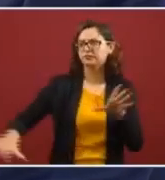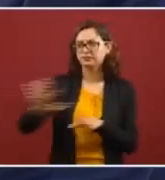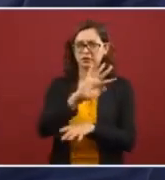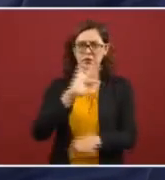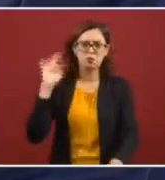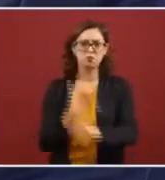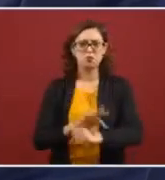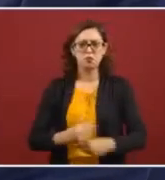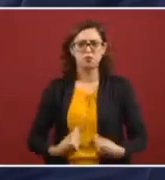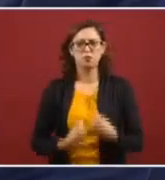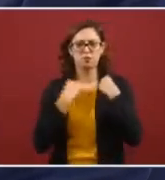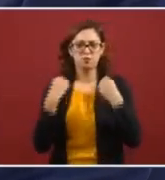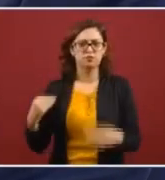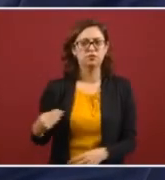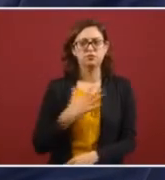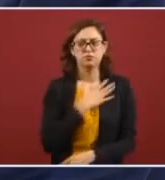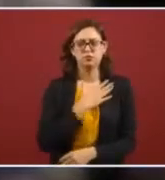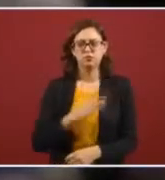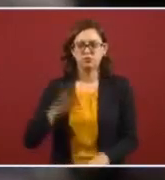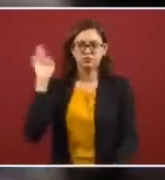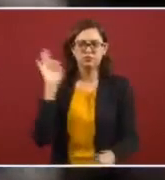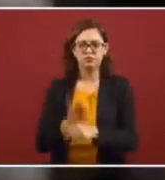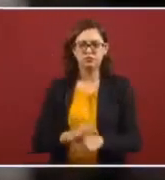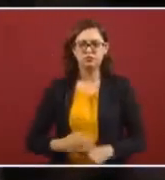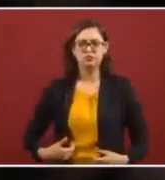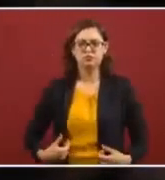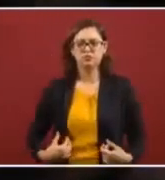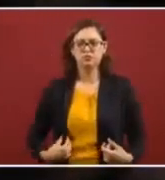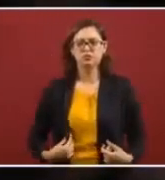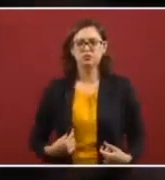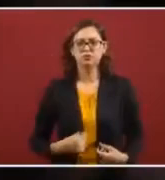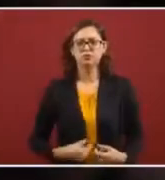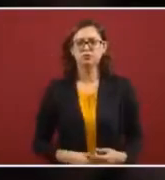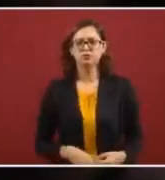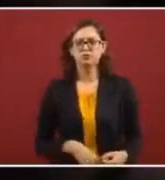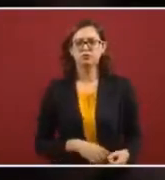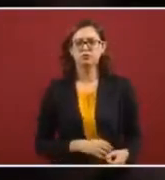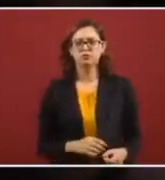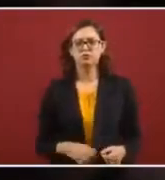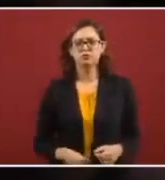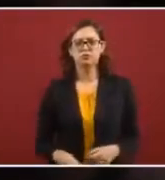guarantee the life and the health and welfare of the Mexican.